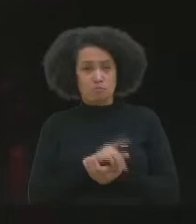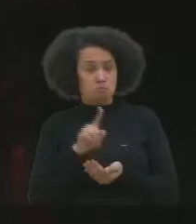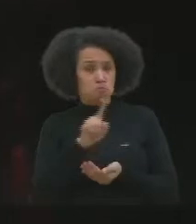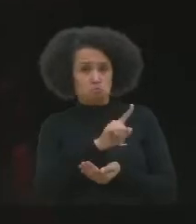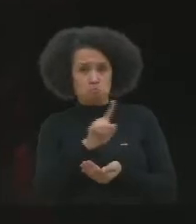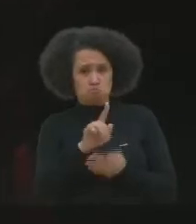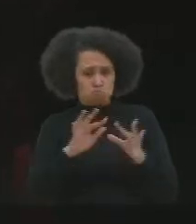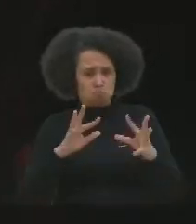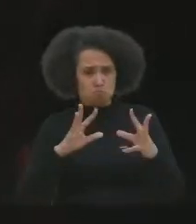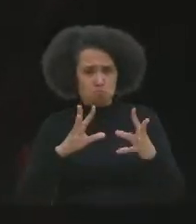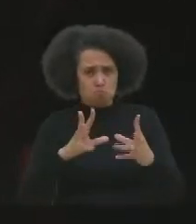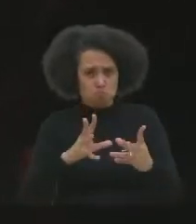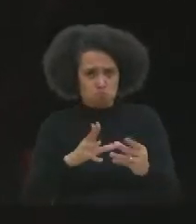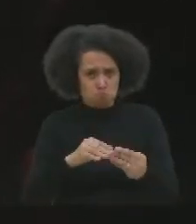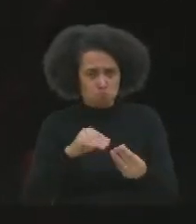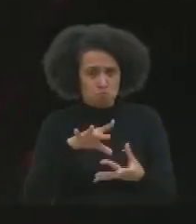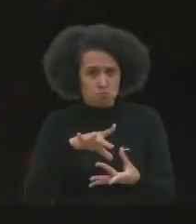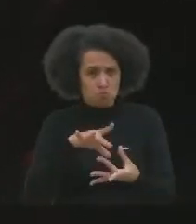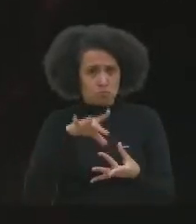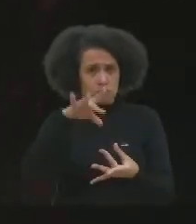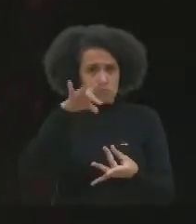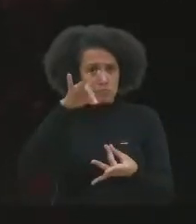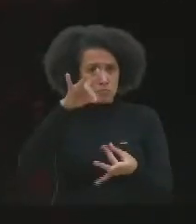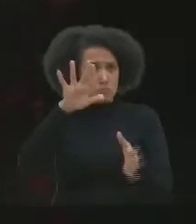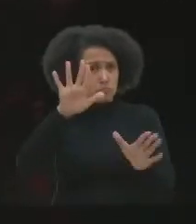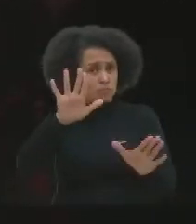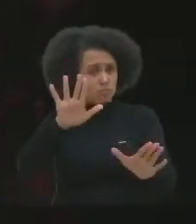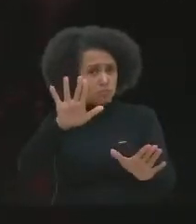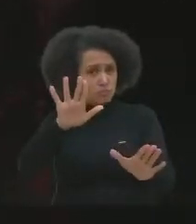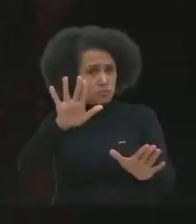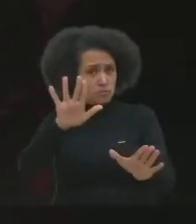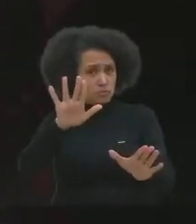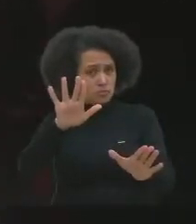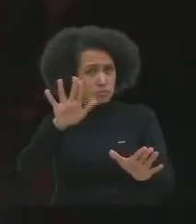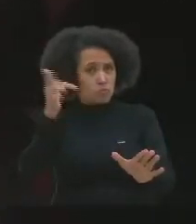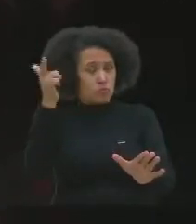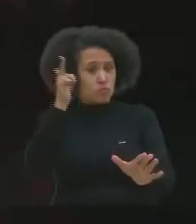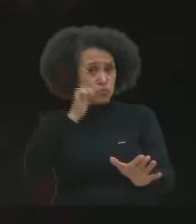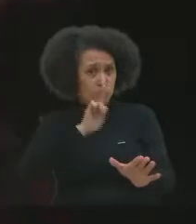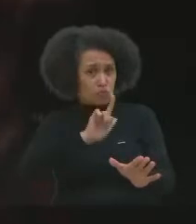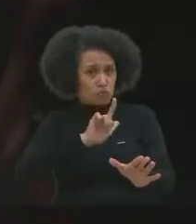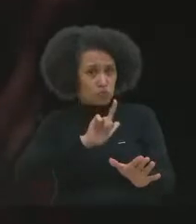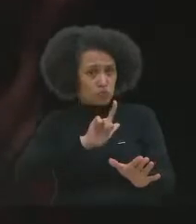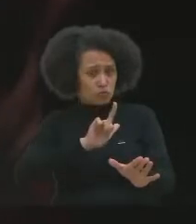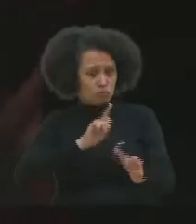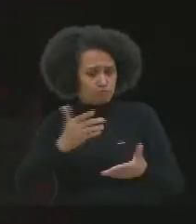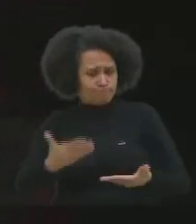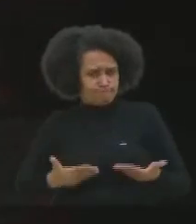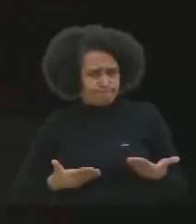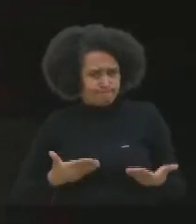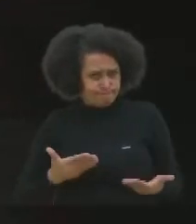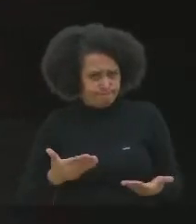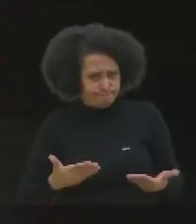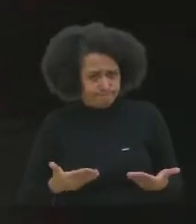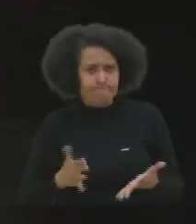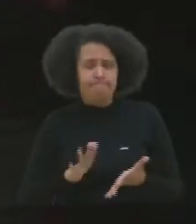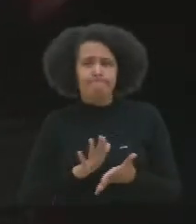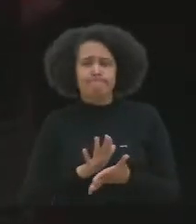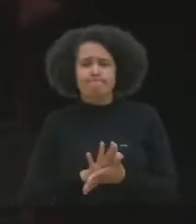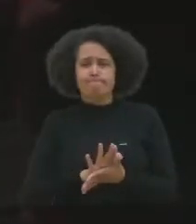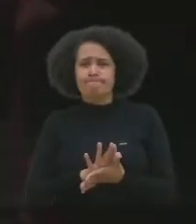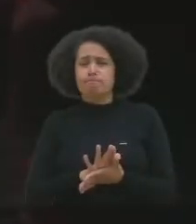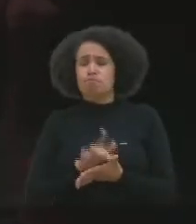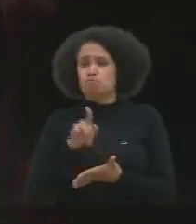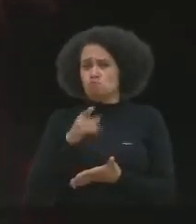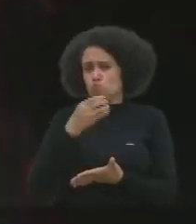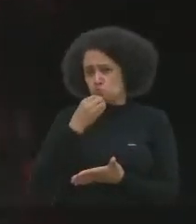todos espíritos que são enviados para servir? For the sake of those who obtain salvation. Para o bem